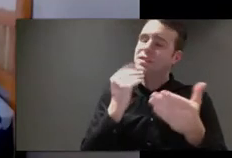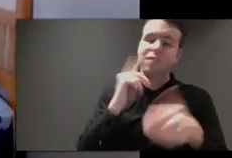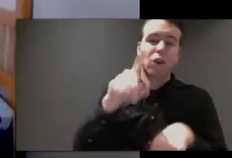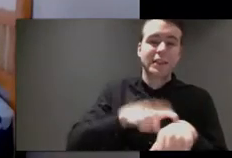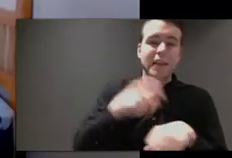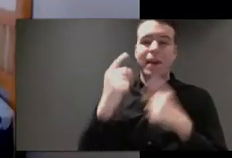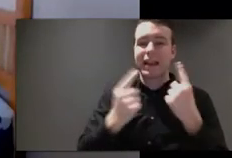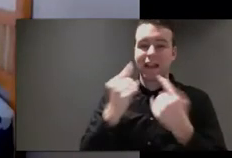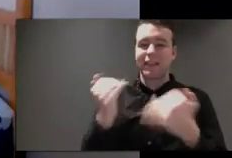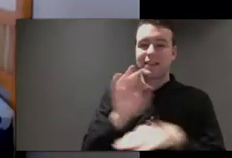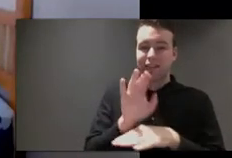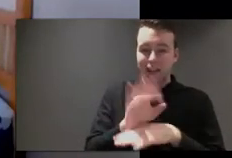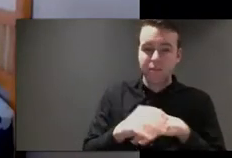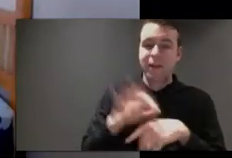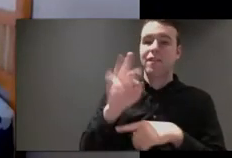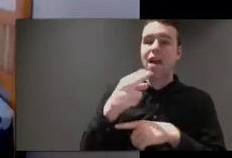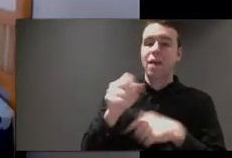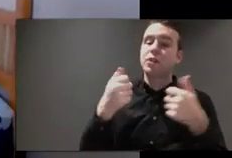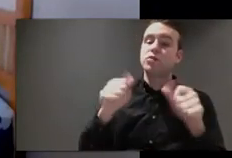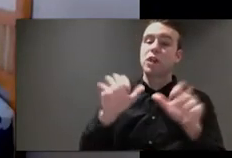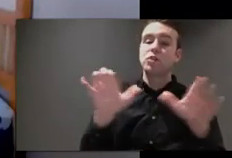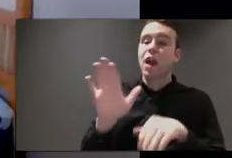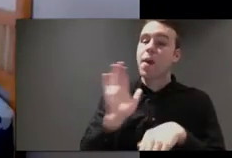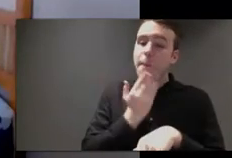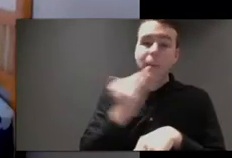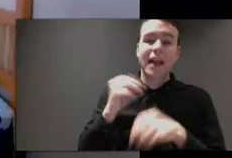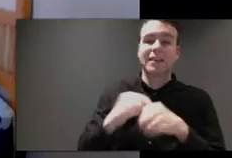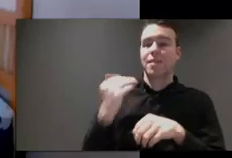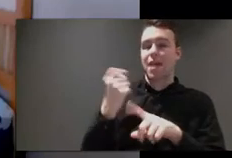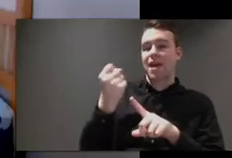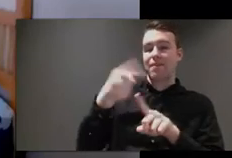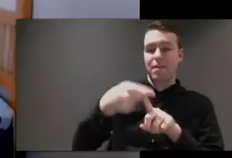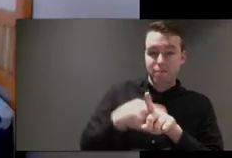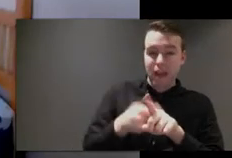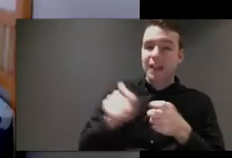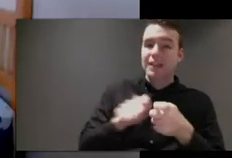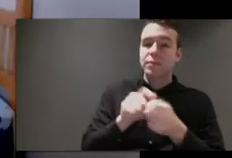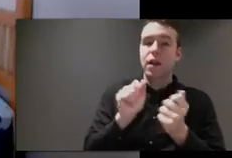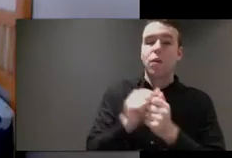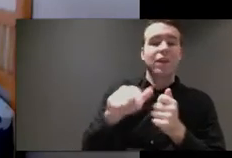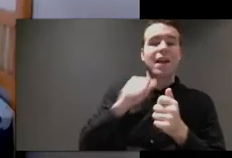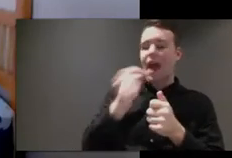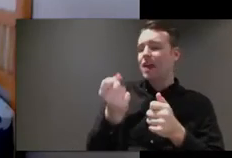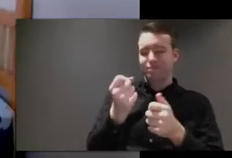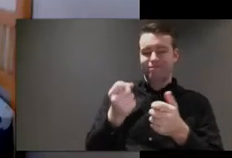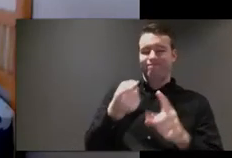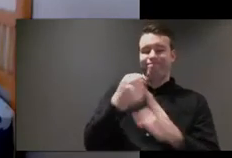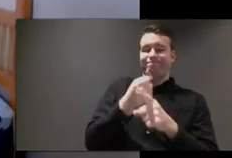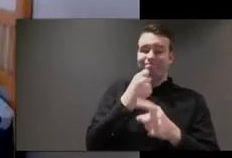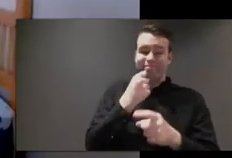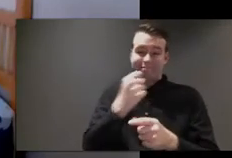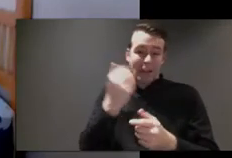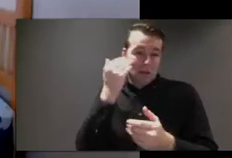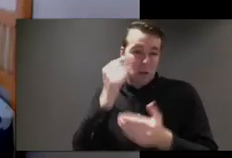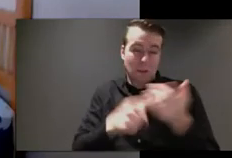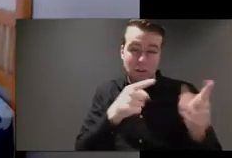and consideration this evening. Franklin has been trying to do their best in the past 11 months, especially with these unforeseen circumstances, and we hope